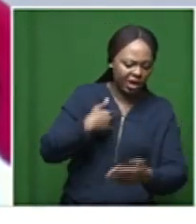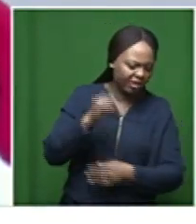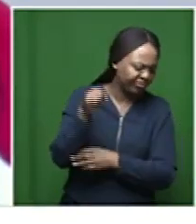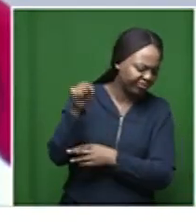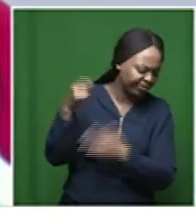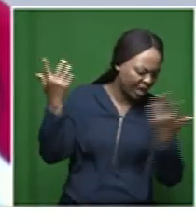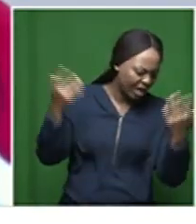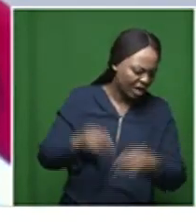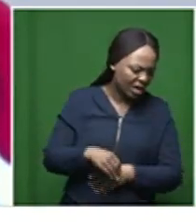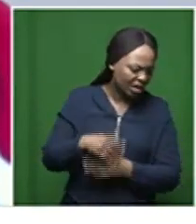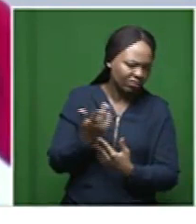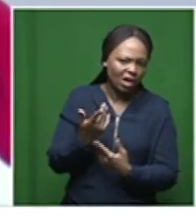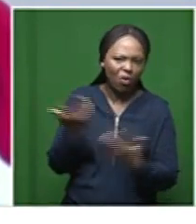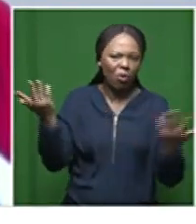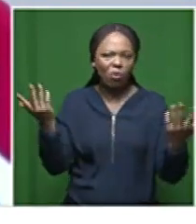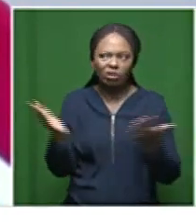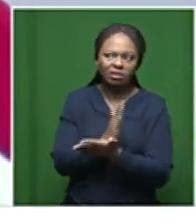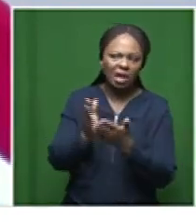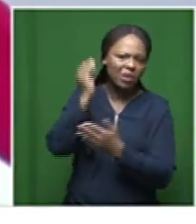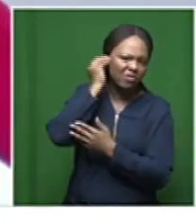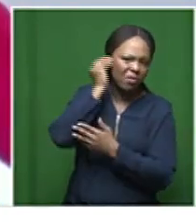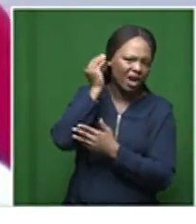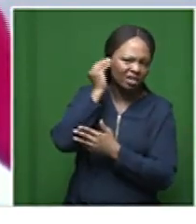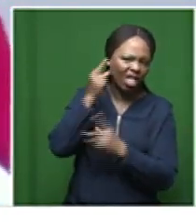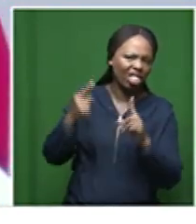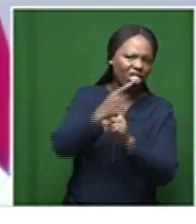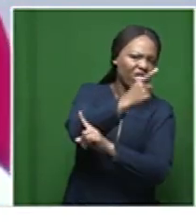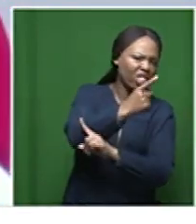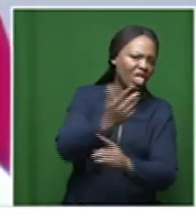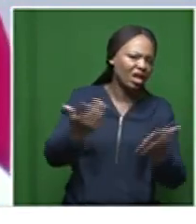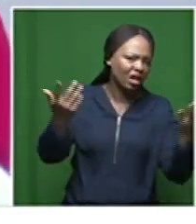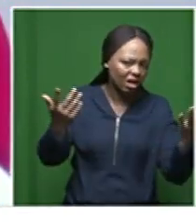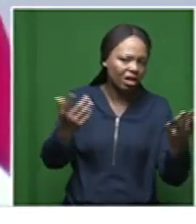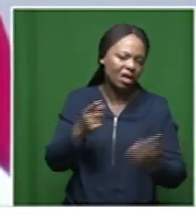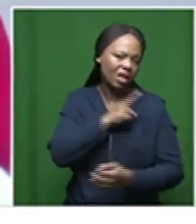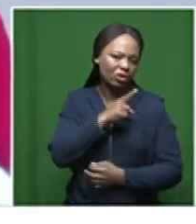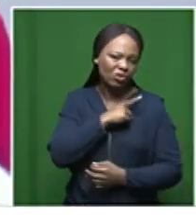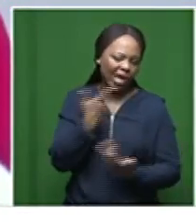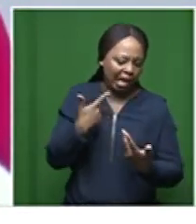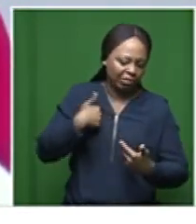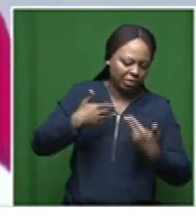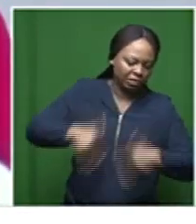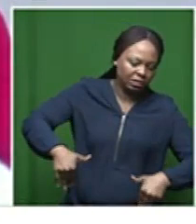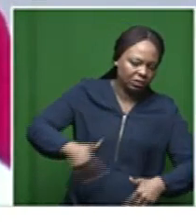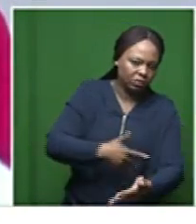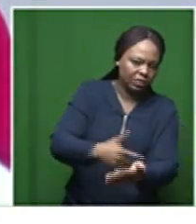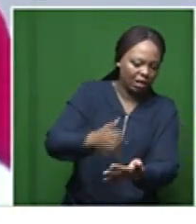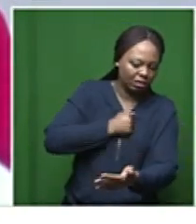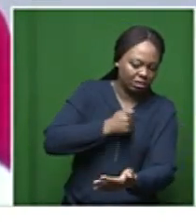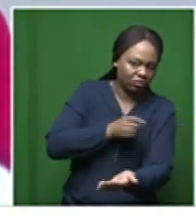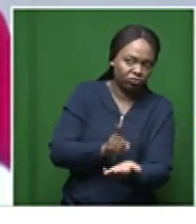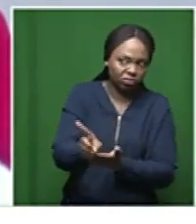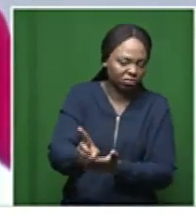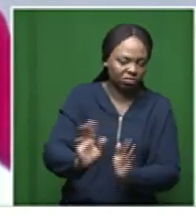been misinformed with regard to whether blood donation is something that would be safe for them to take part in. So through these